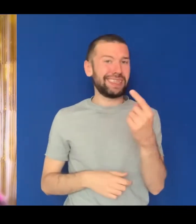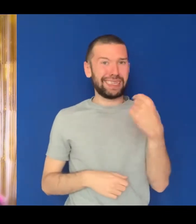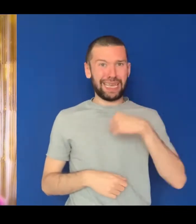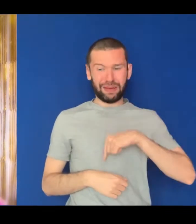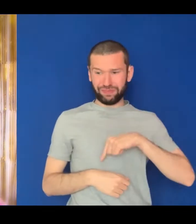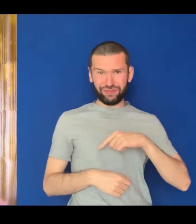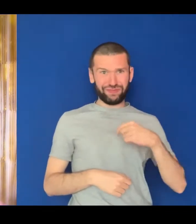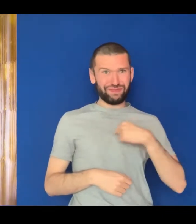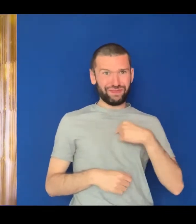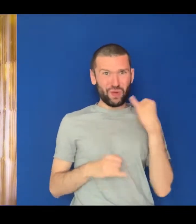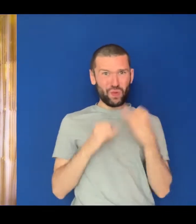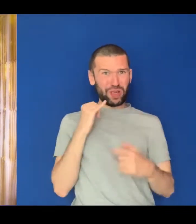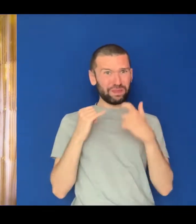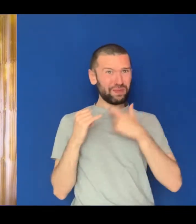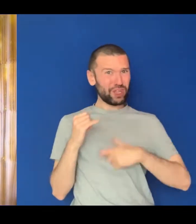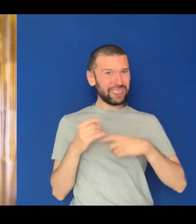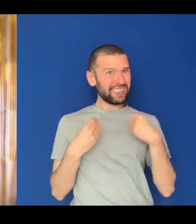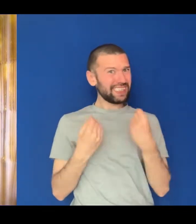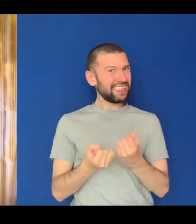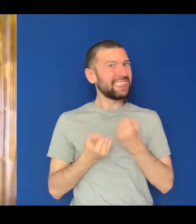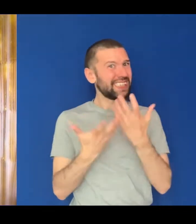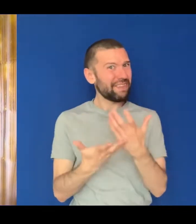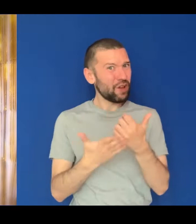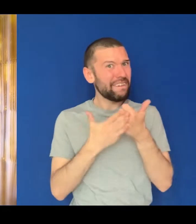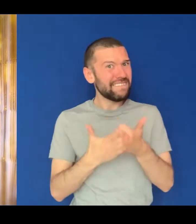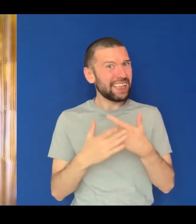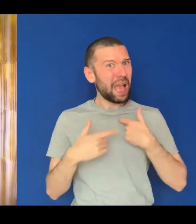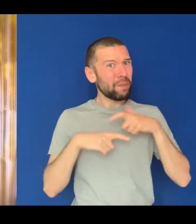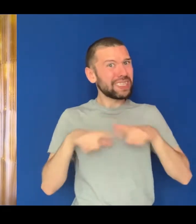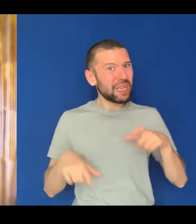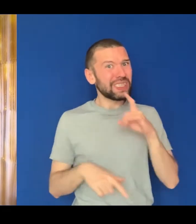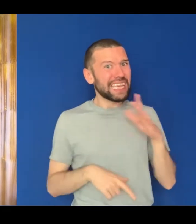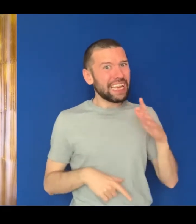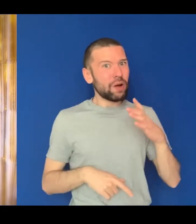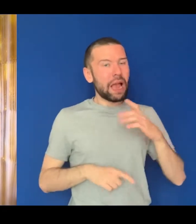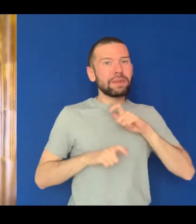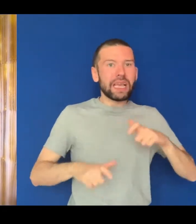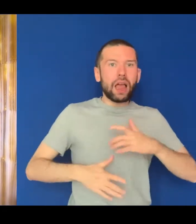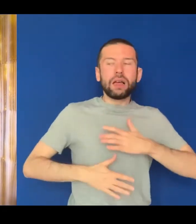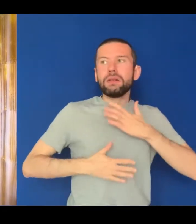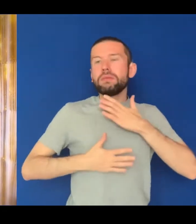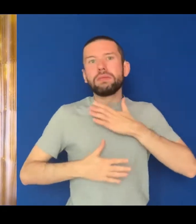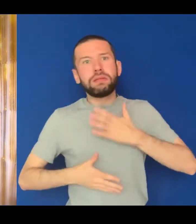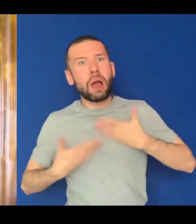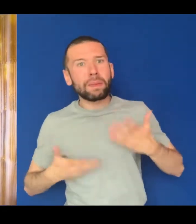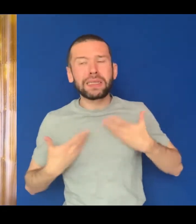drag queen for this. I'm still single and